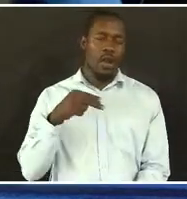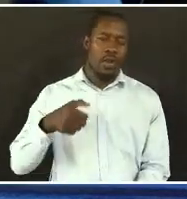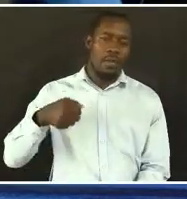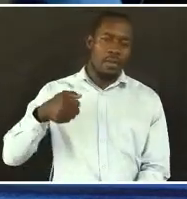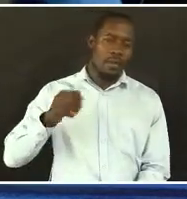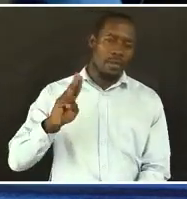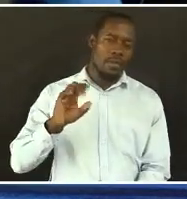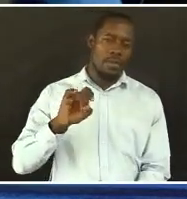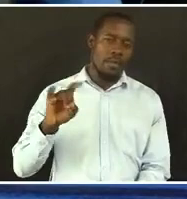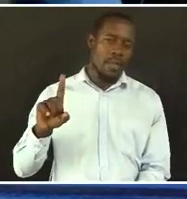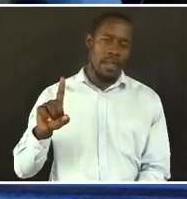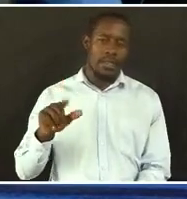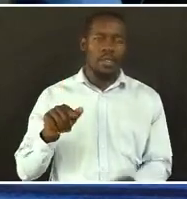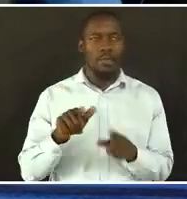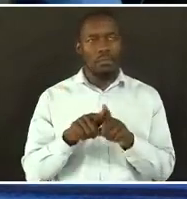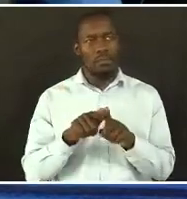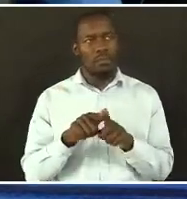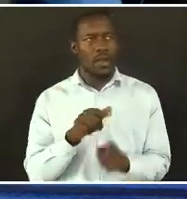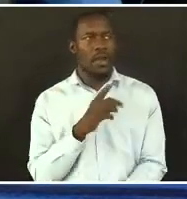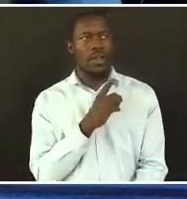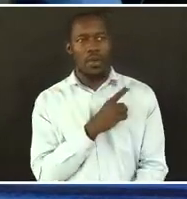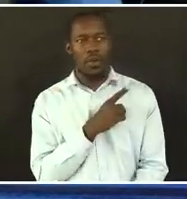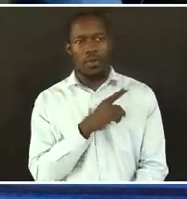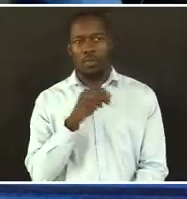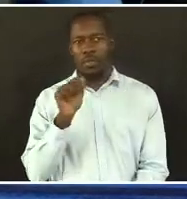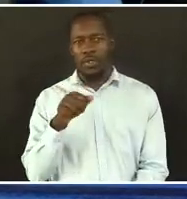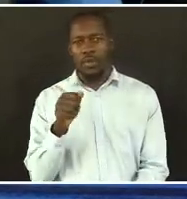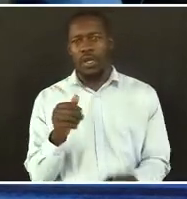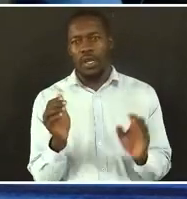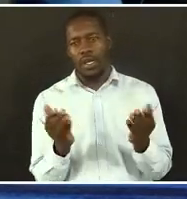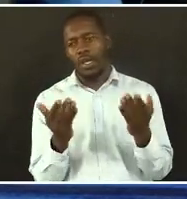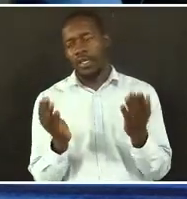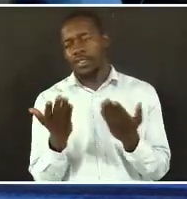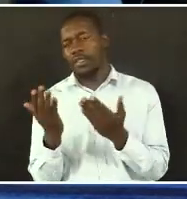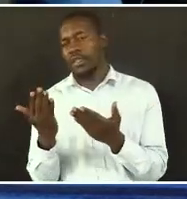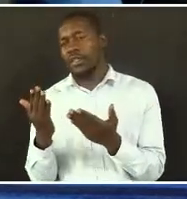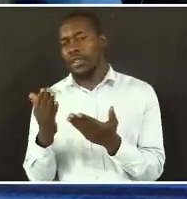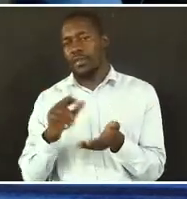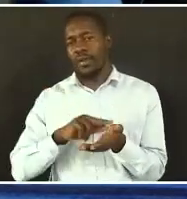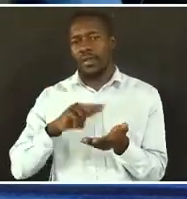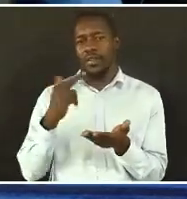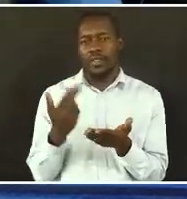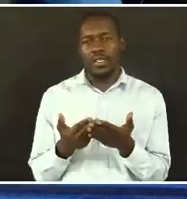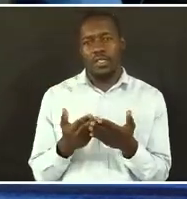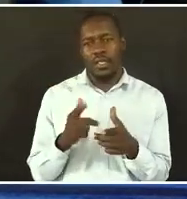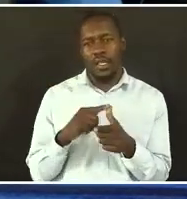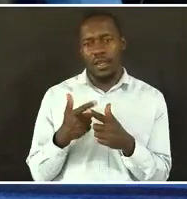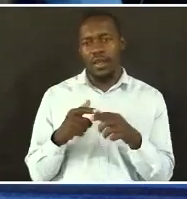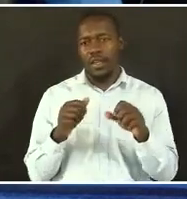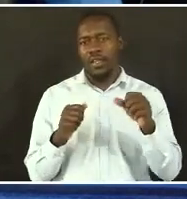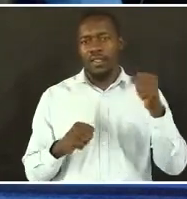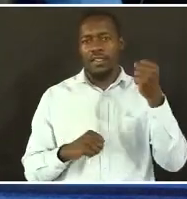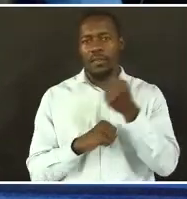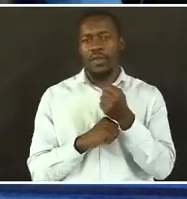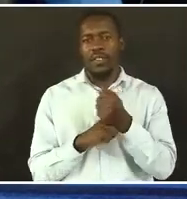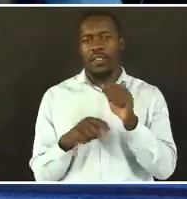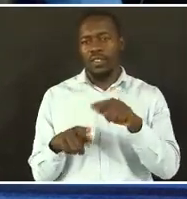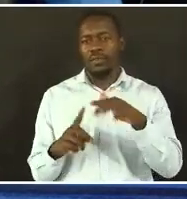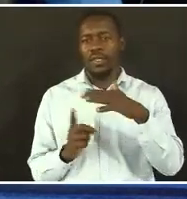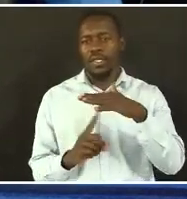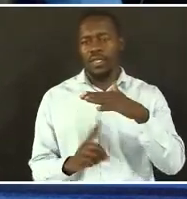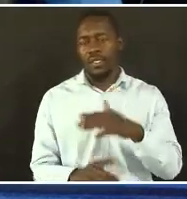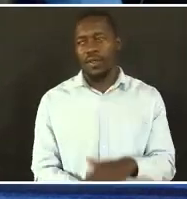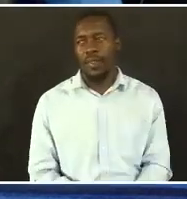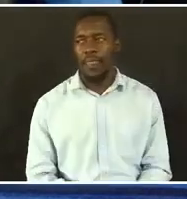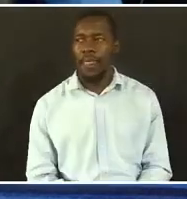Deaconate also is able to mobilize for resources that can support these people. But